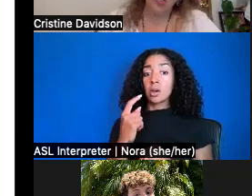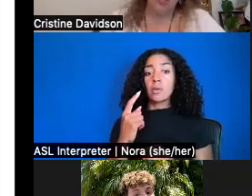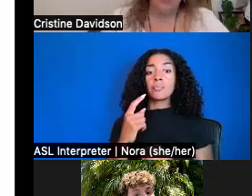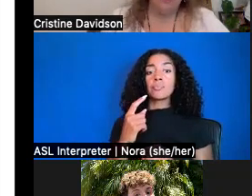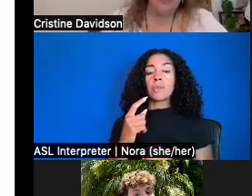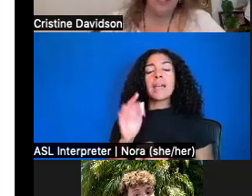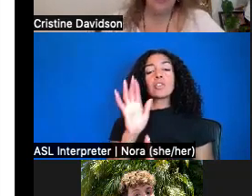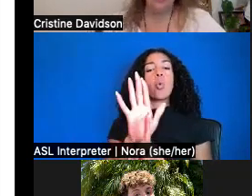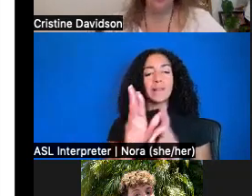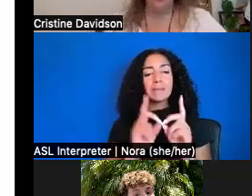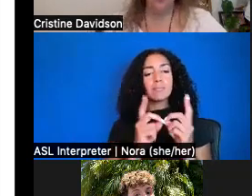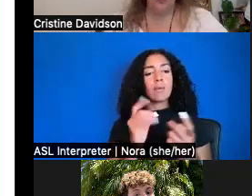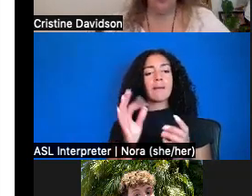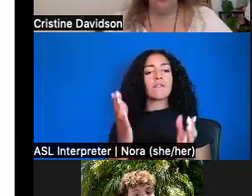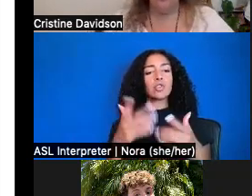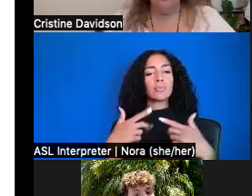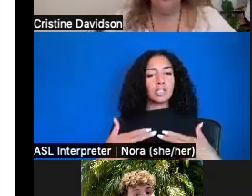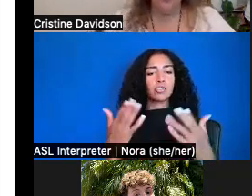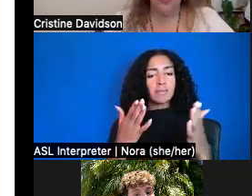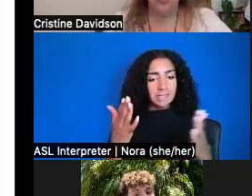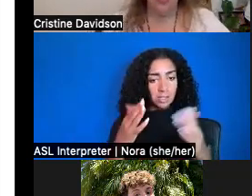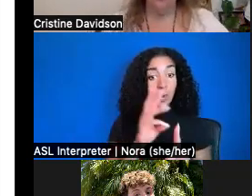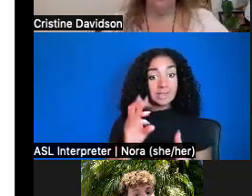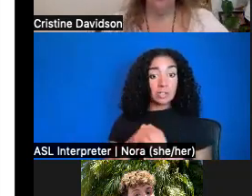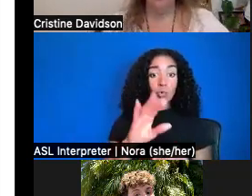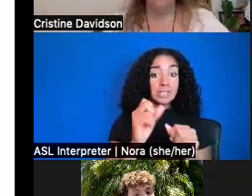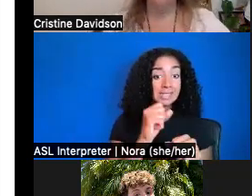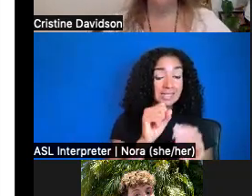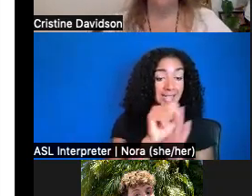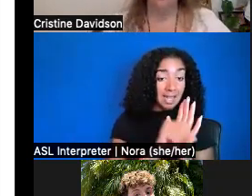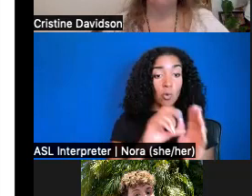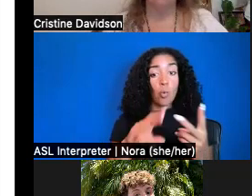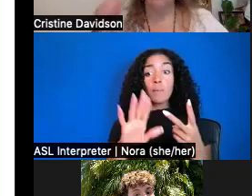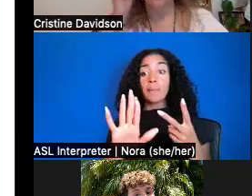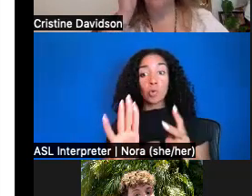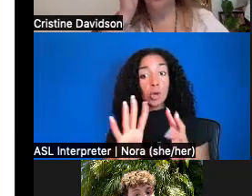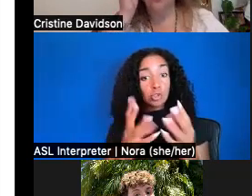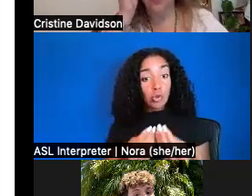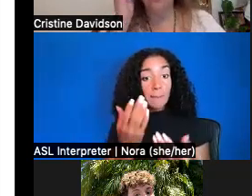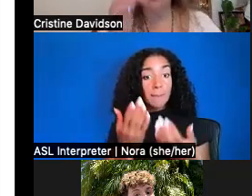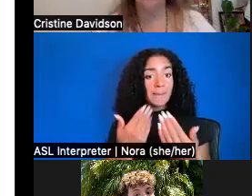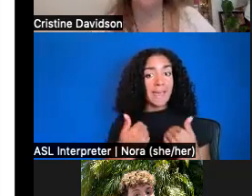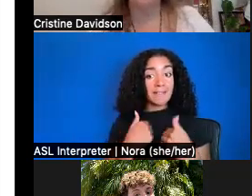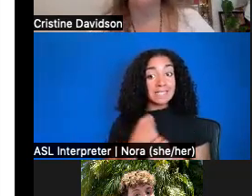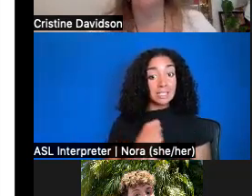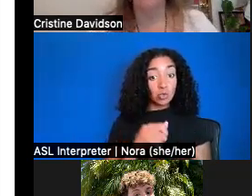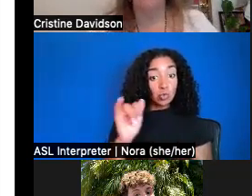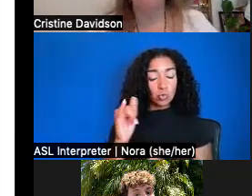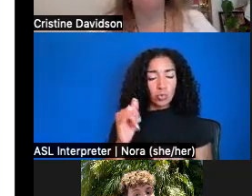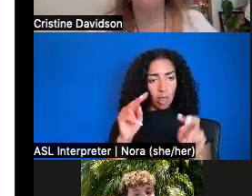you know, your tribe might have statistics too. So it's, you know, those are places that you can look if you wanted to know your own